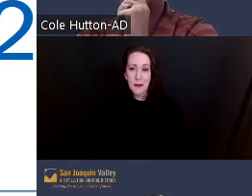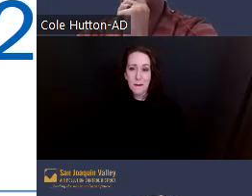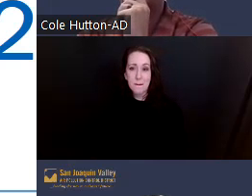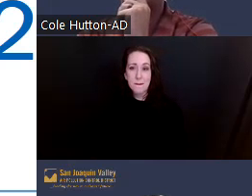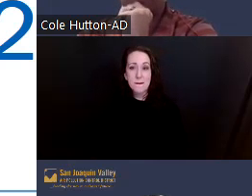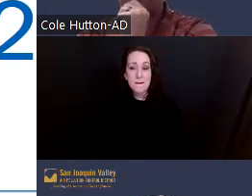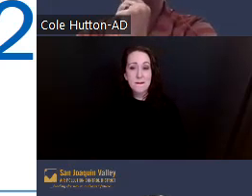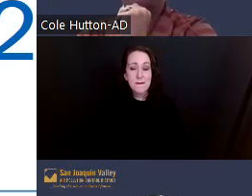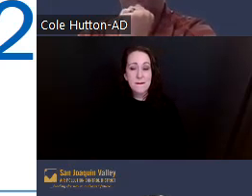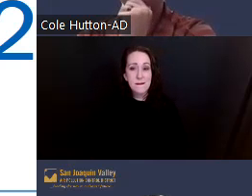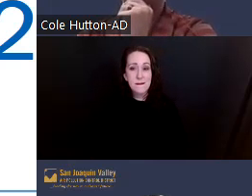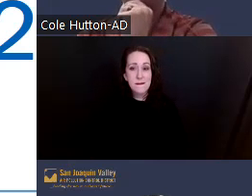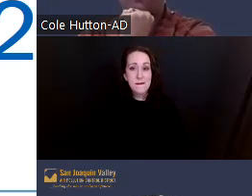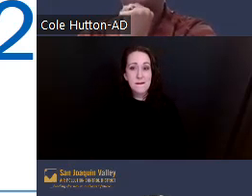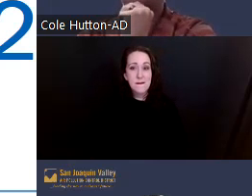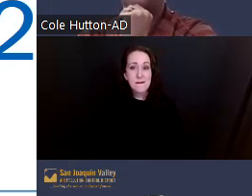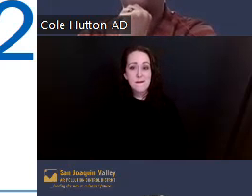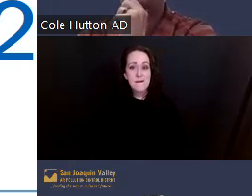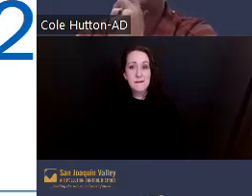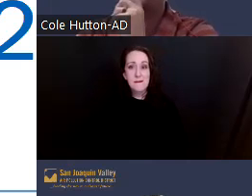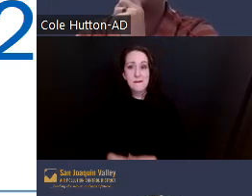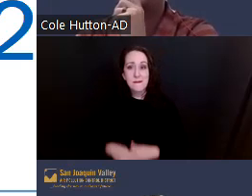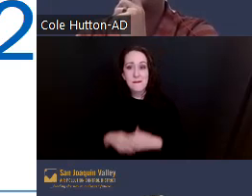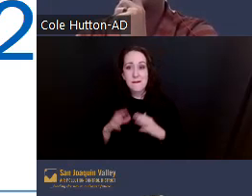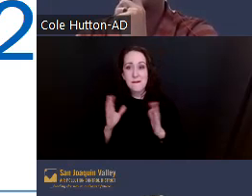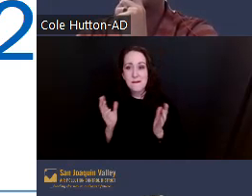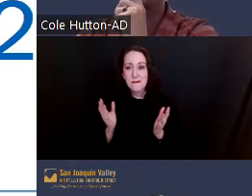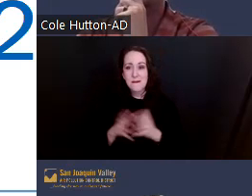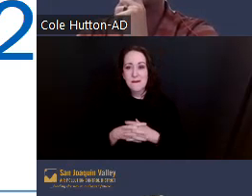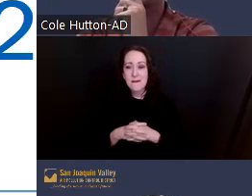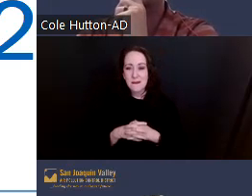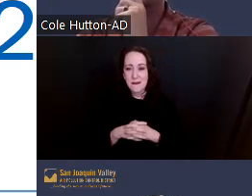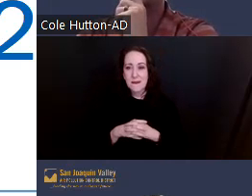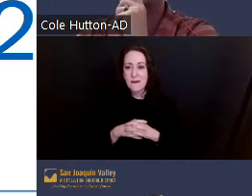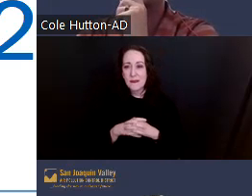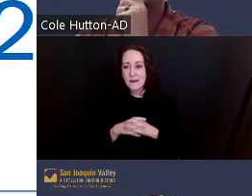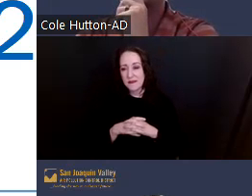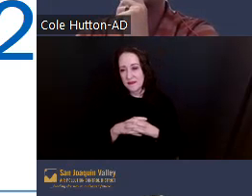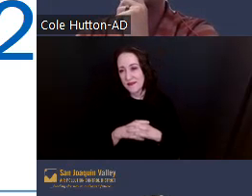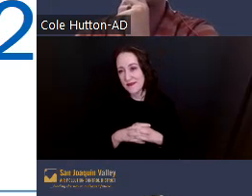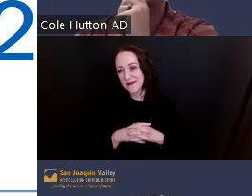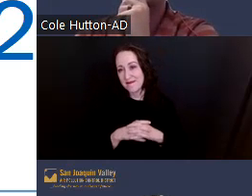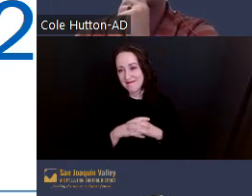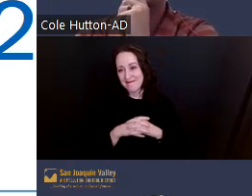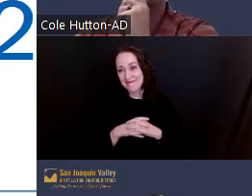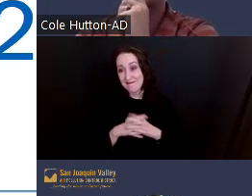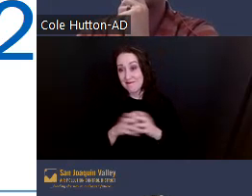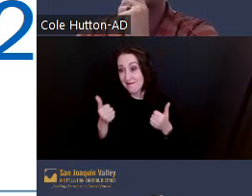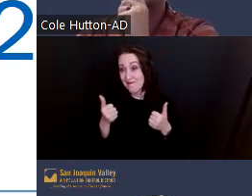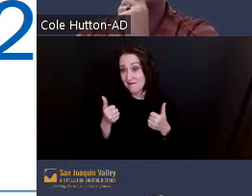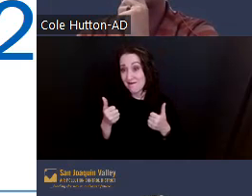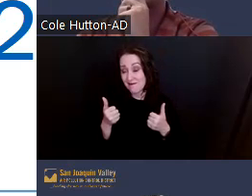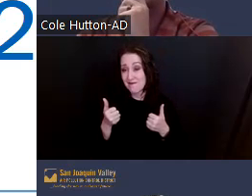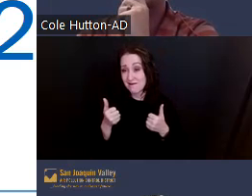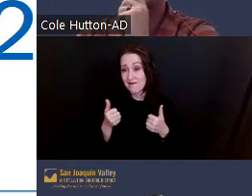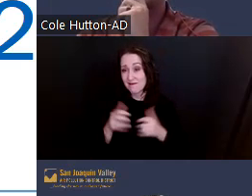to interpret her hand up above her name, please. Okay, it's covered up. So can you put your hand up above